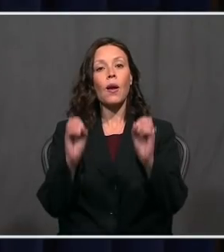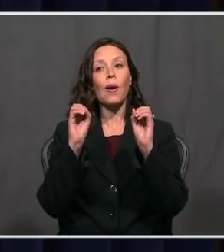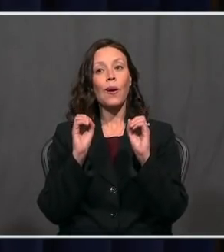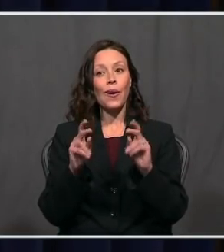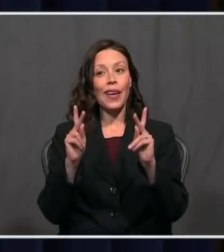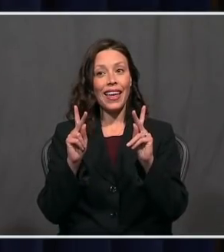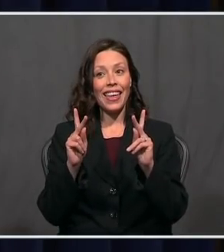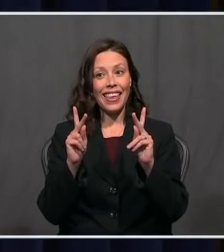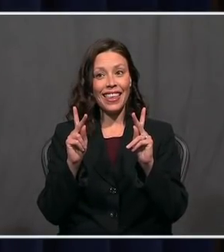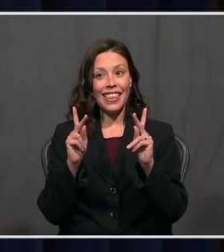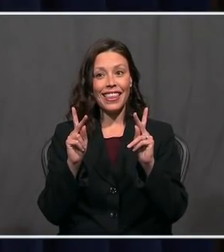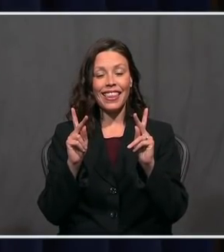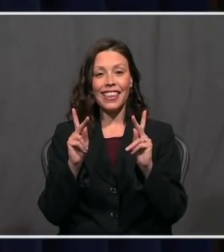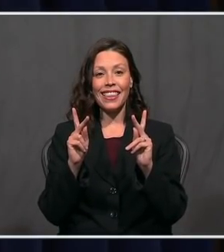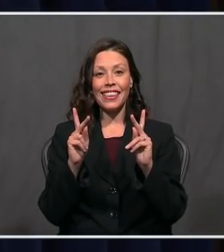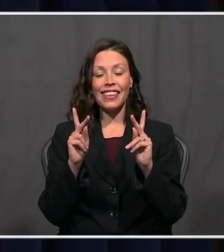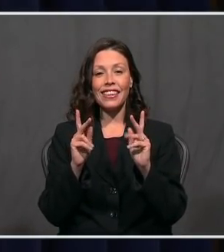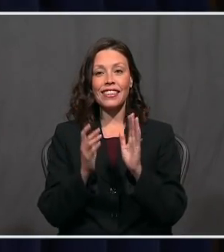Okay.